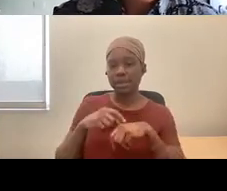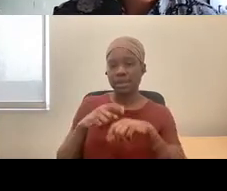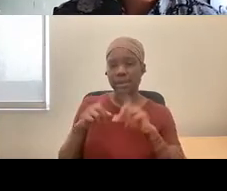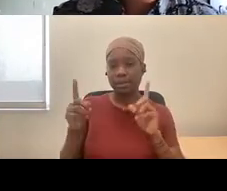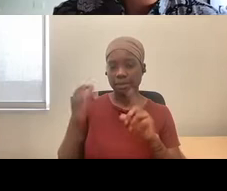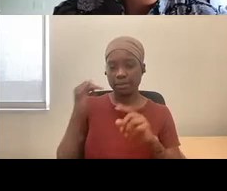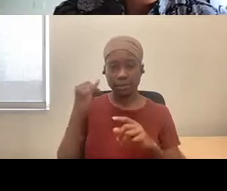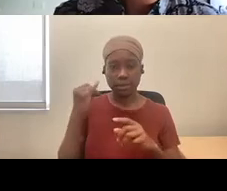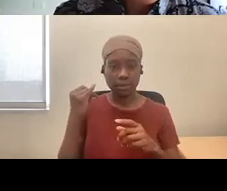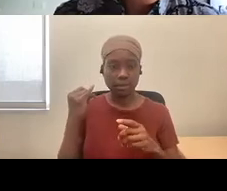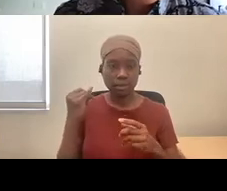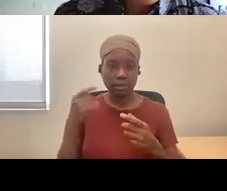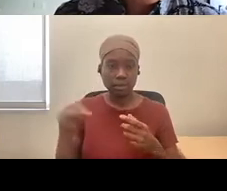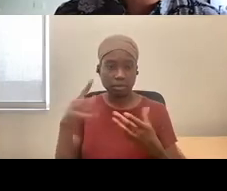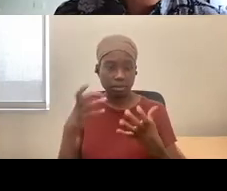hear from folks.